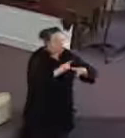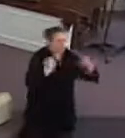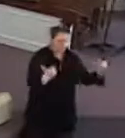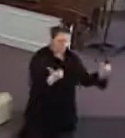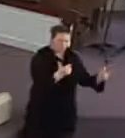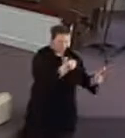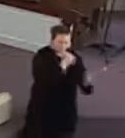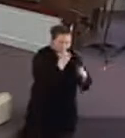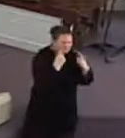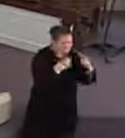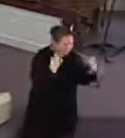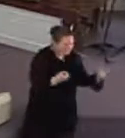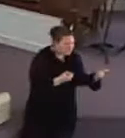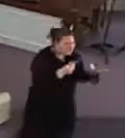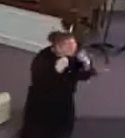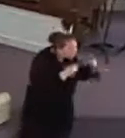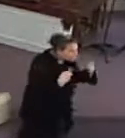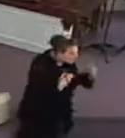sin comes with a penalty.